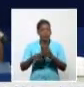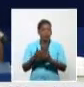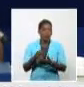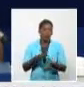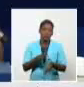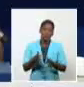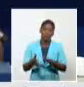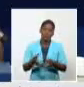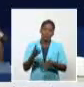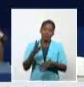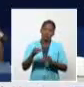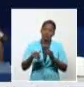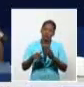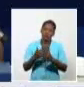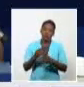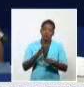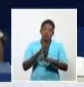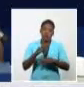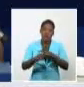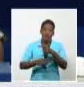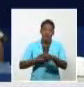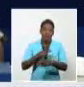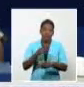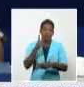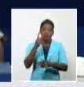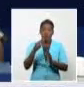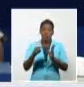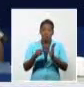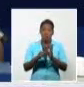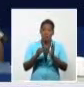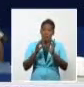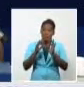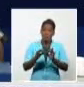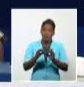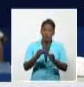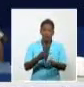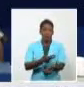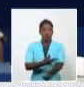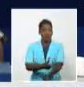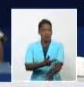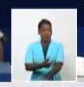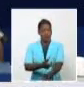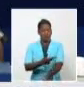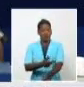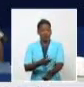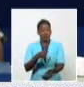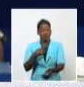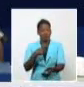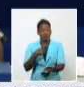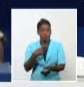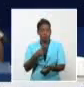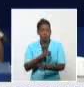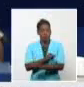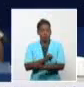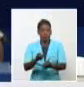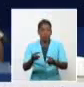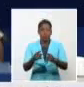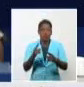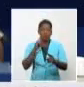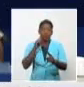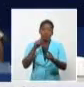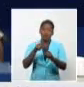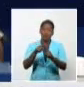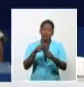Notice that we have already processed, I think for the last 2 or 3 days, more than 2,000 samples, and we would like